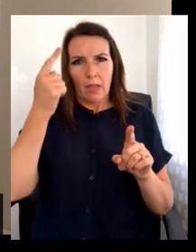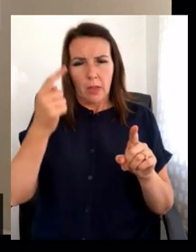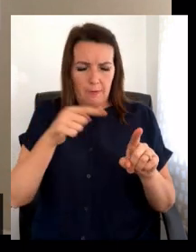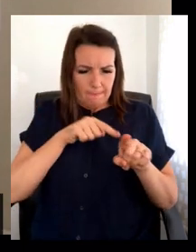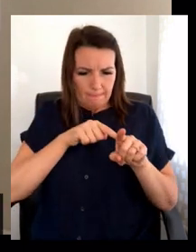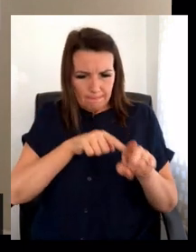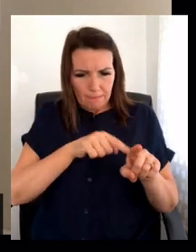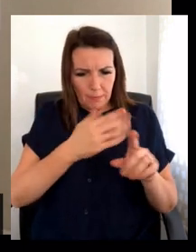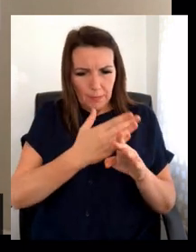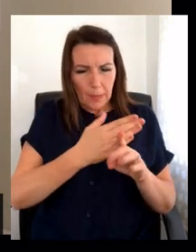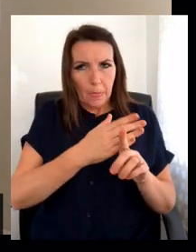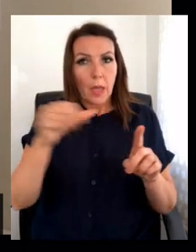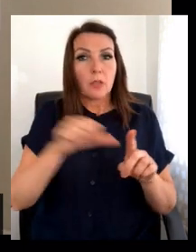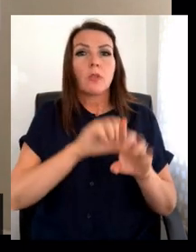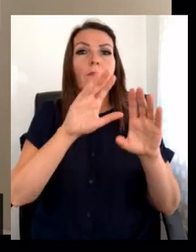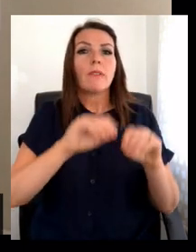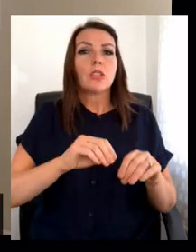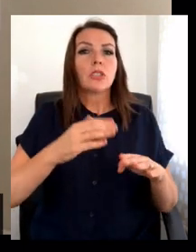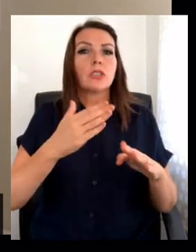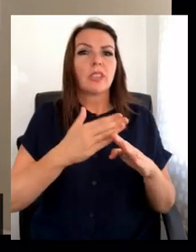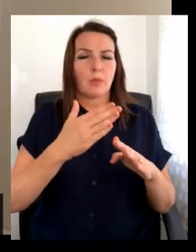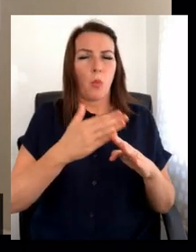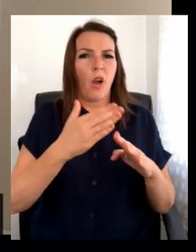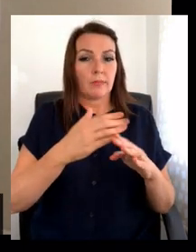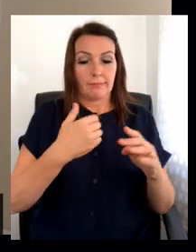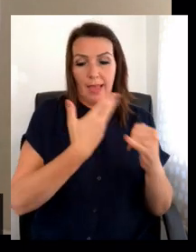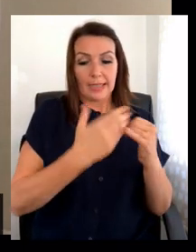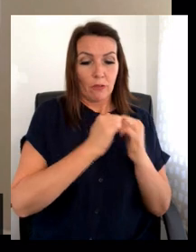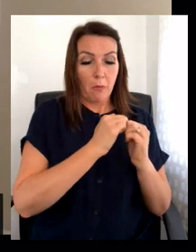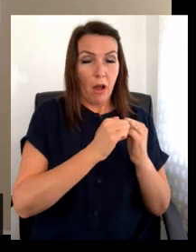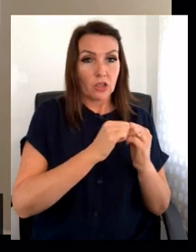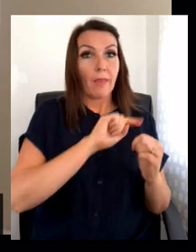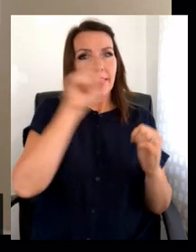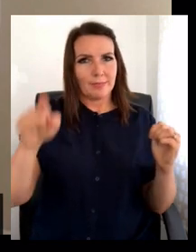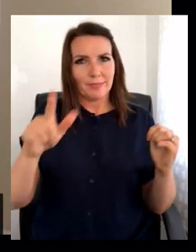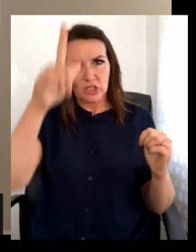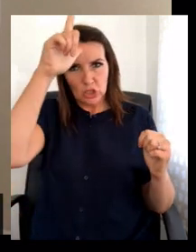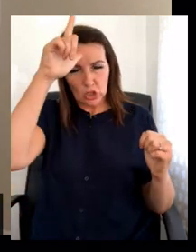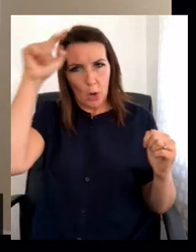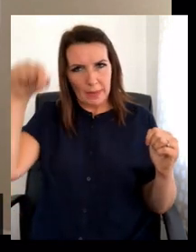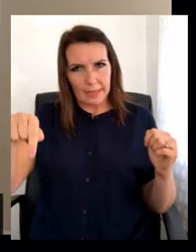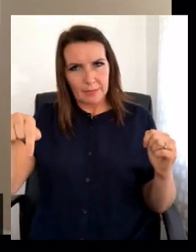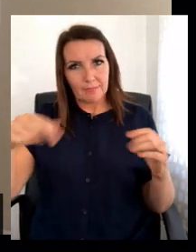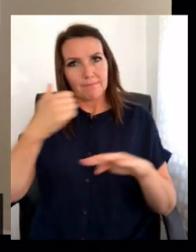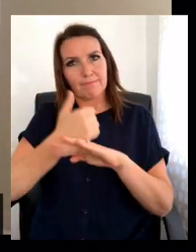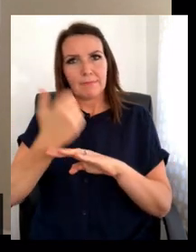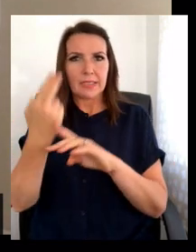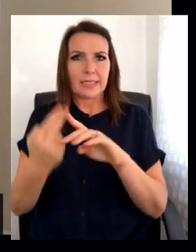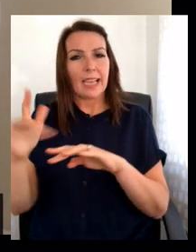I was supposed to finish that residency with them at the end of March and then head straight to Germany to design a show that was going